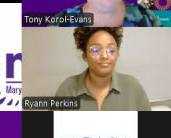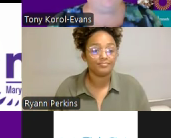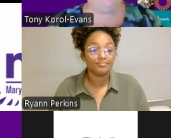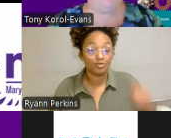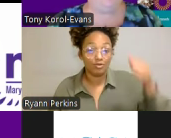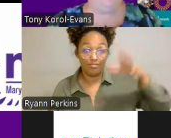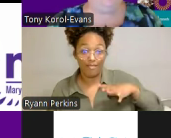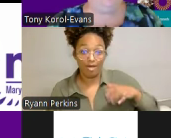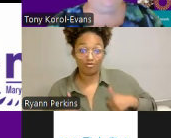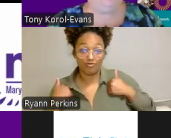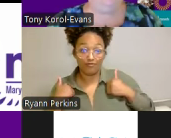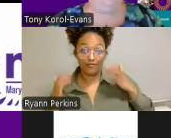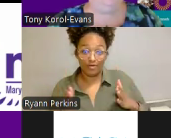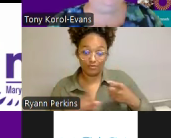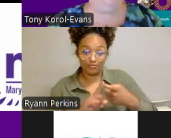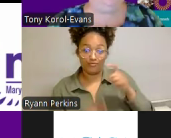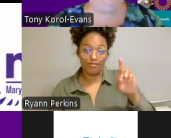of rape,